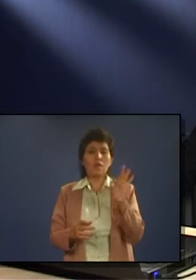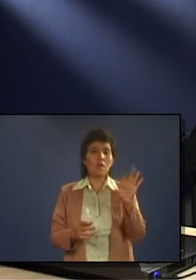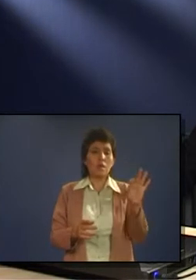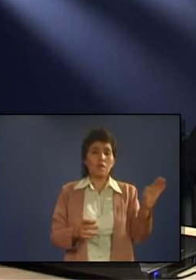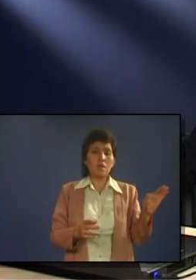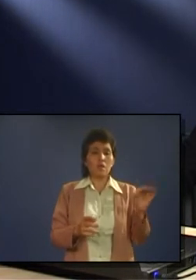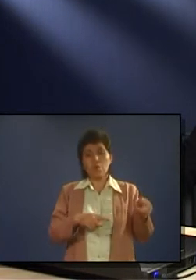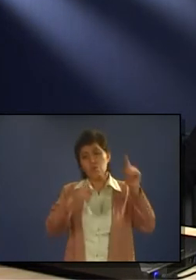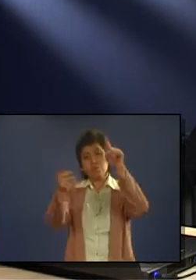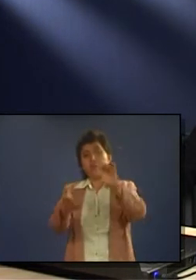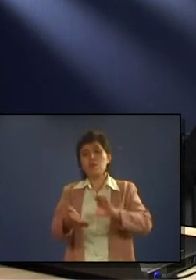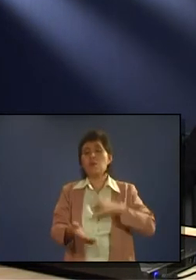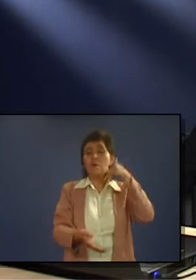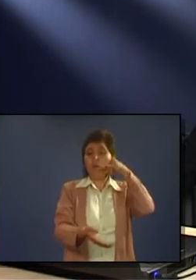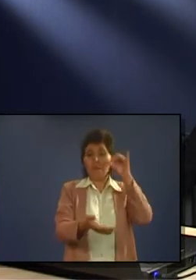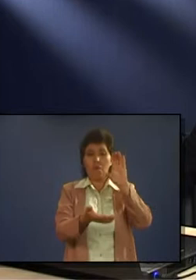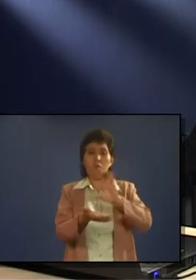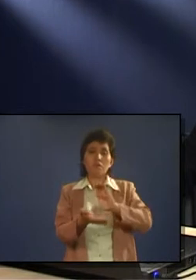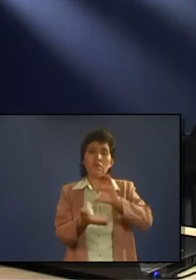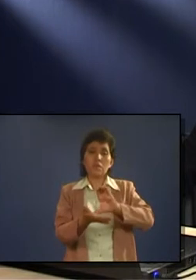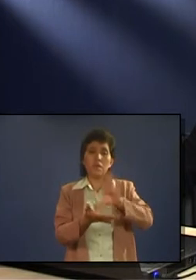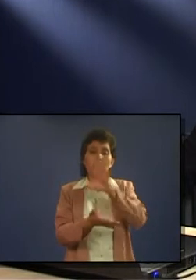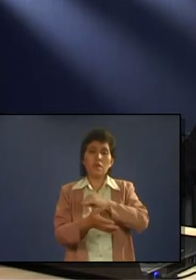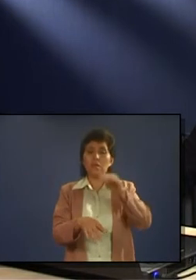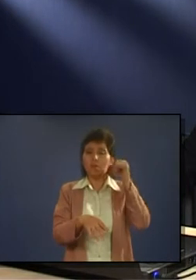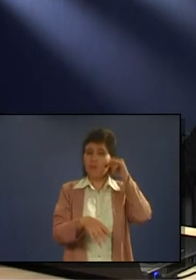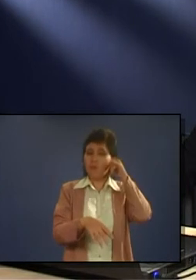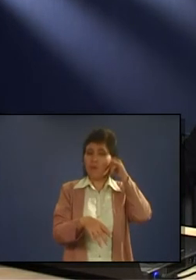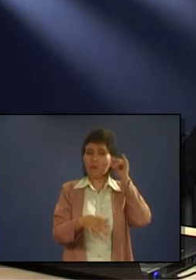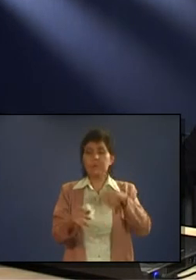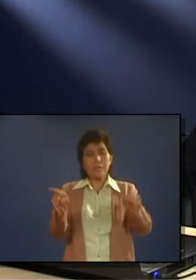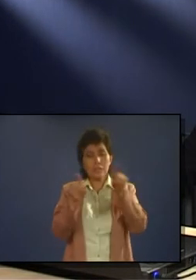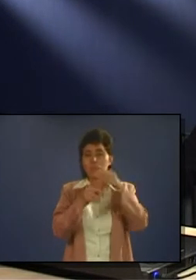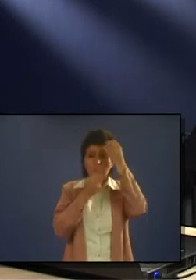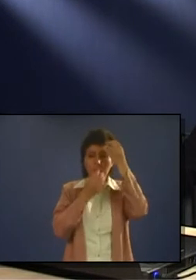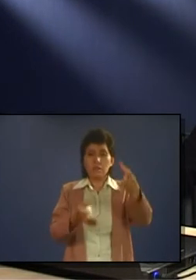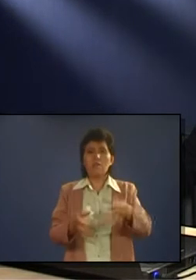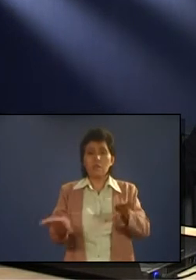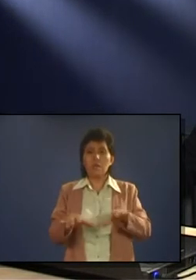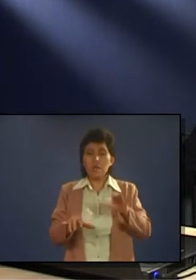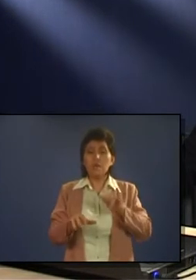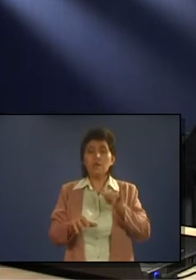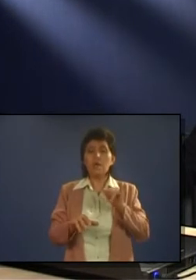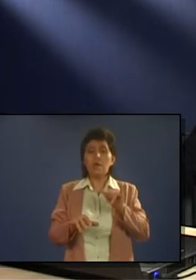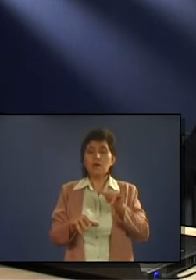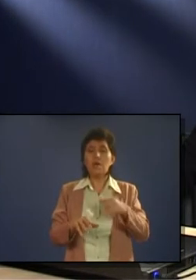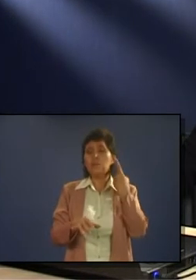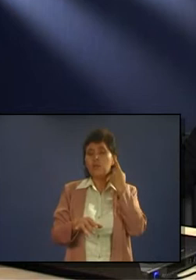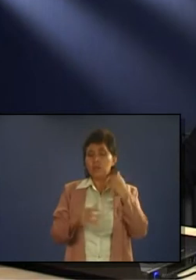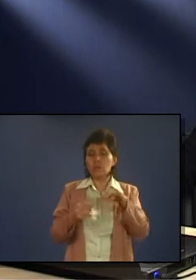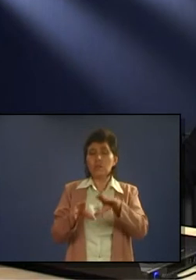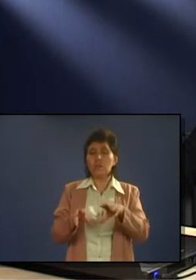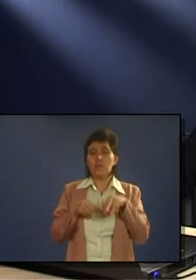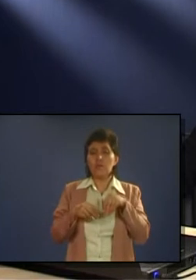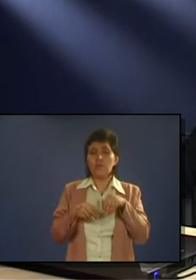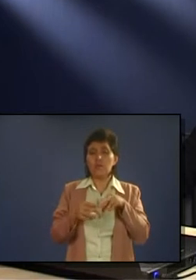go through a center, a call center, and when you call them, when they have received the same information, they do say, yeah, we have received